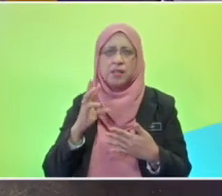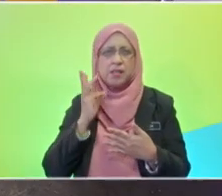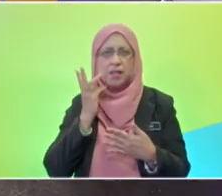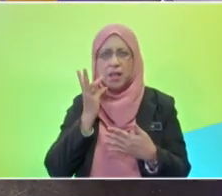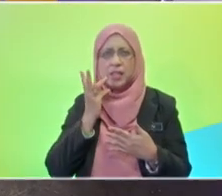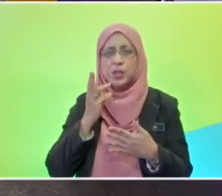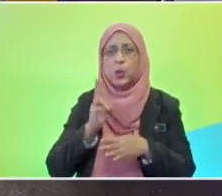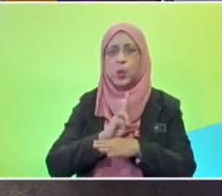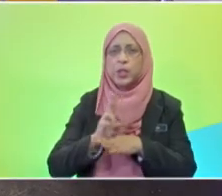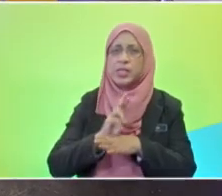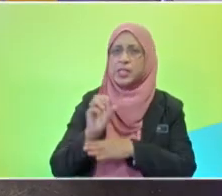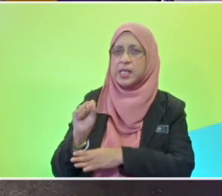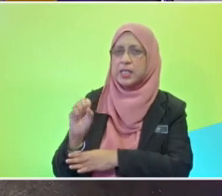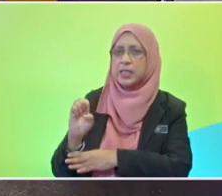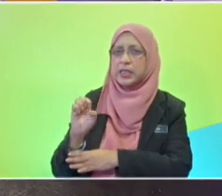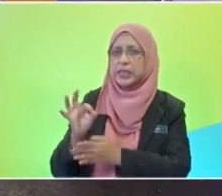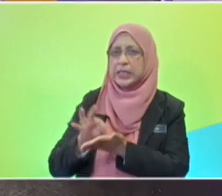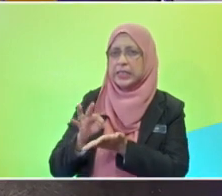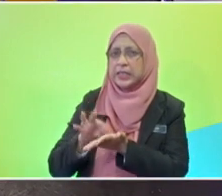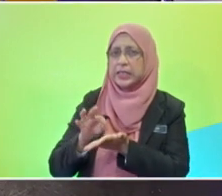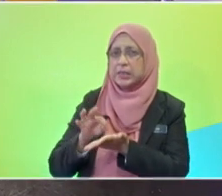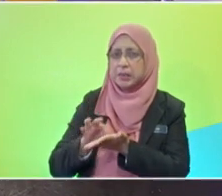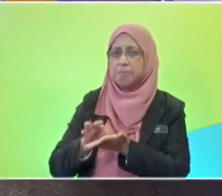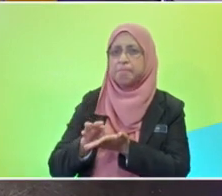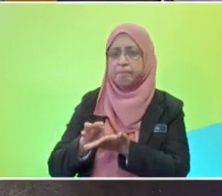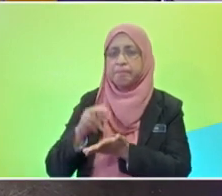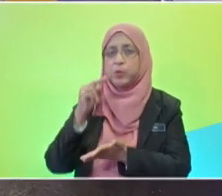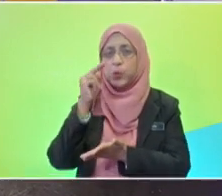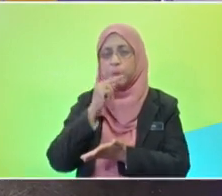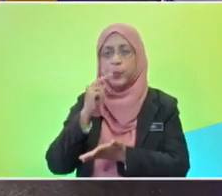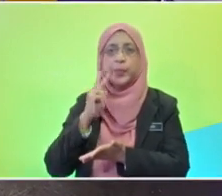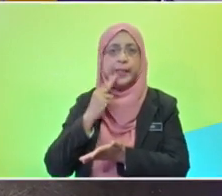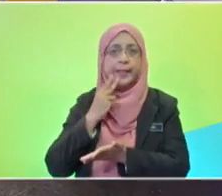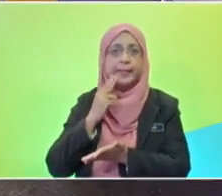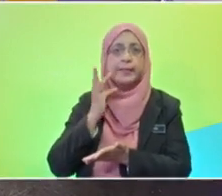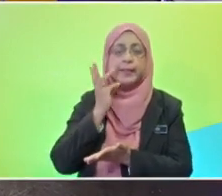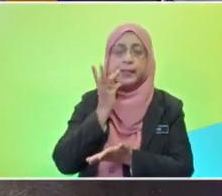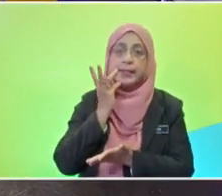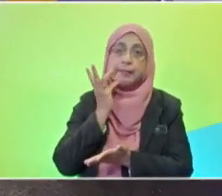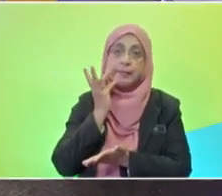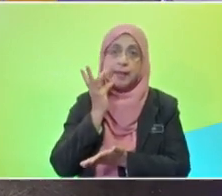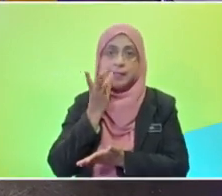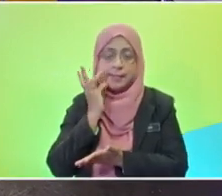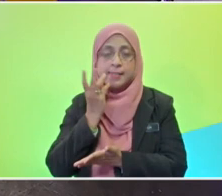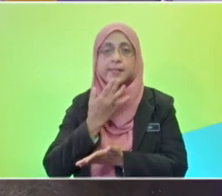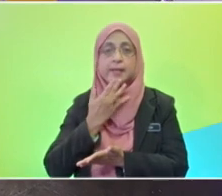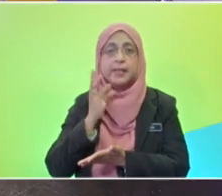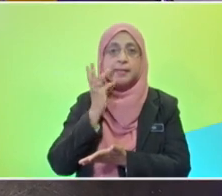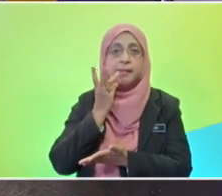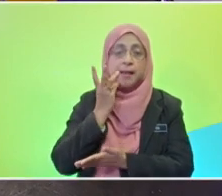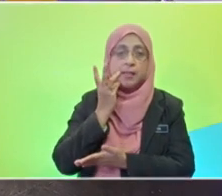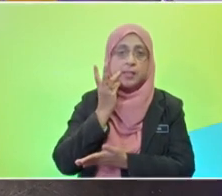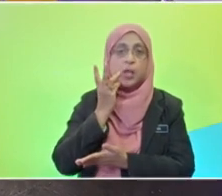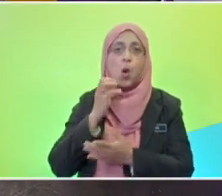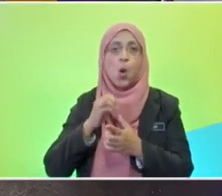we use seeds as well? Okay, usually we use colored rice and also rice flour